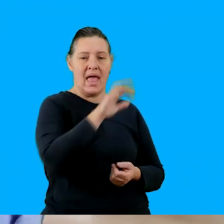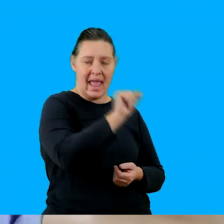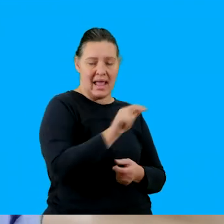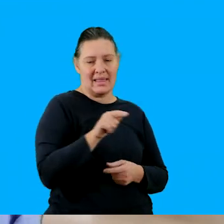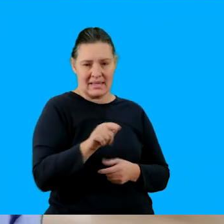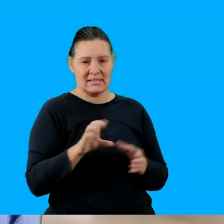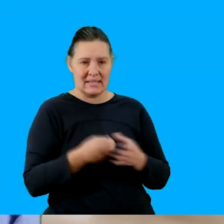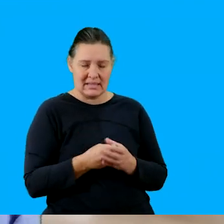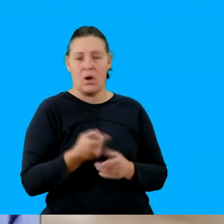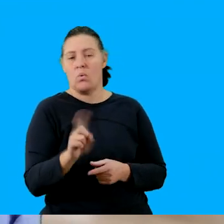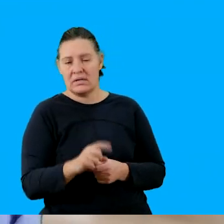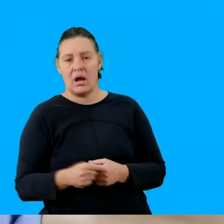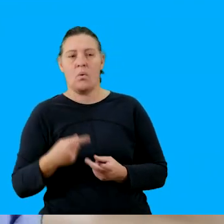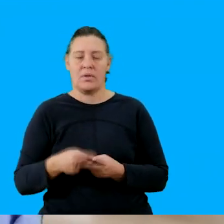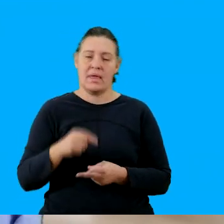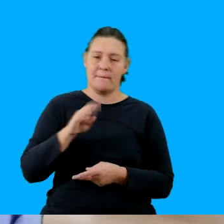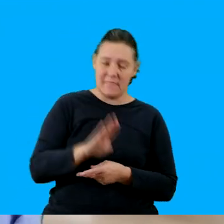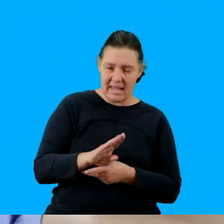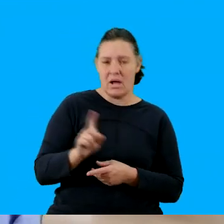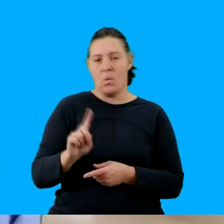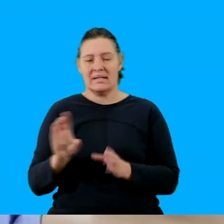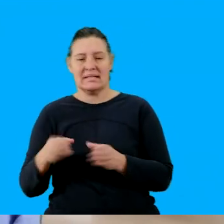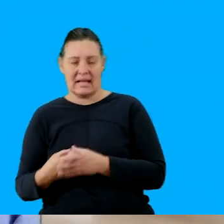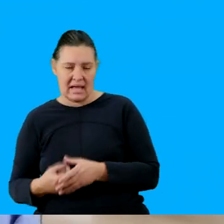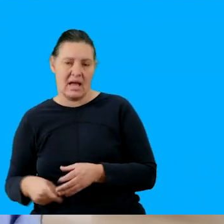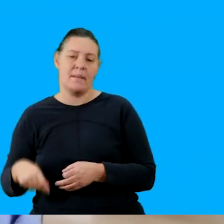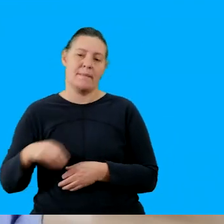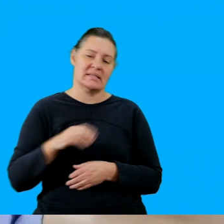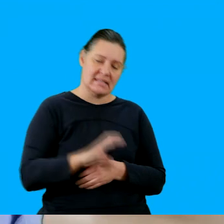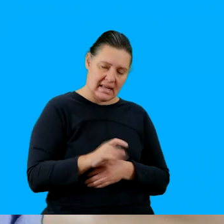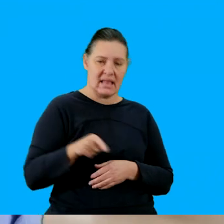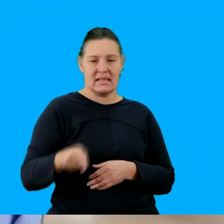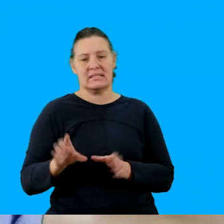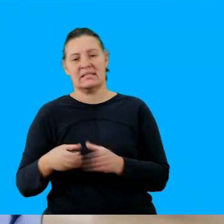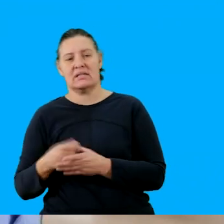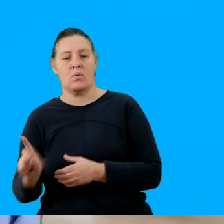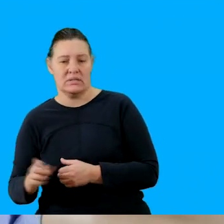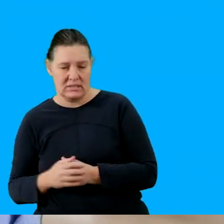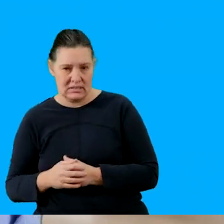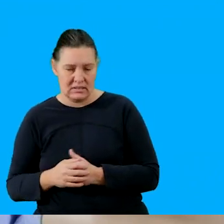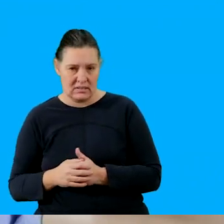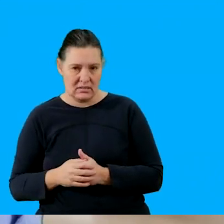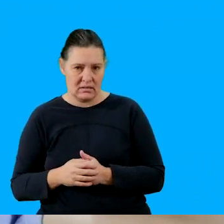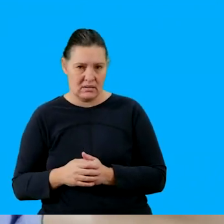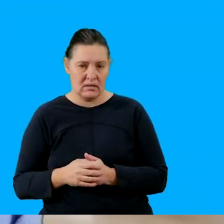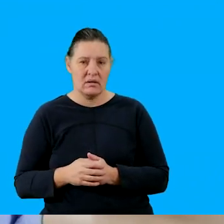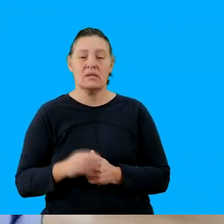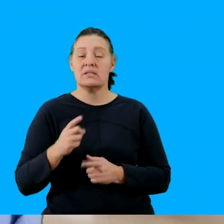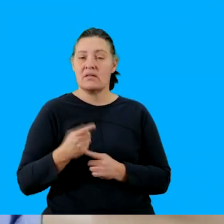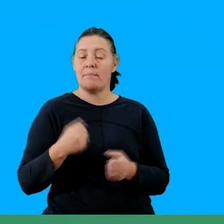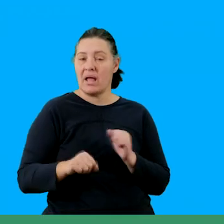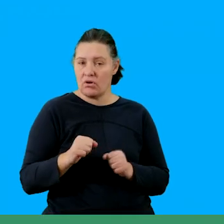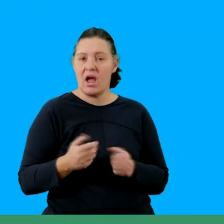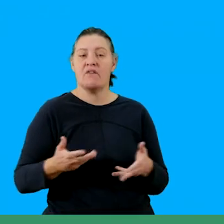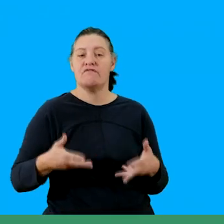A, this sector is, with alphabet B, this sector is, and with alphabet C, this sector is. So Sam's